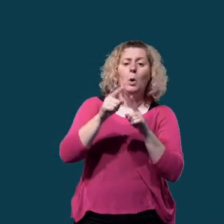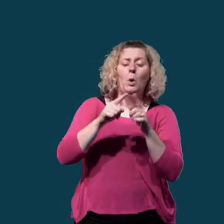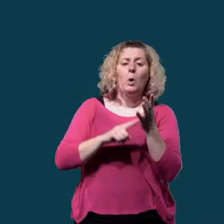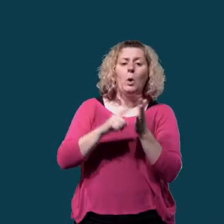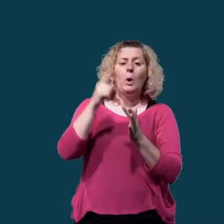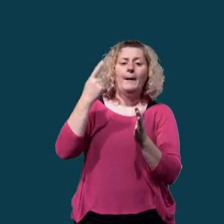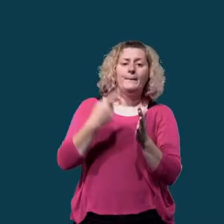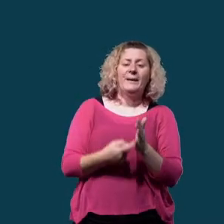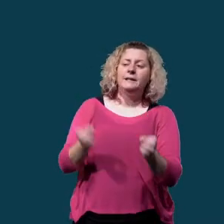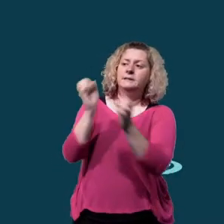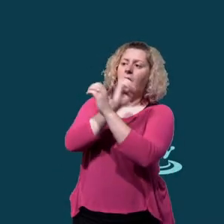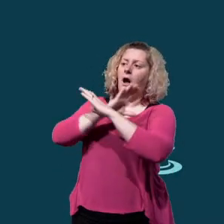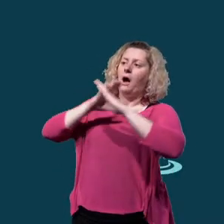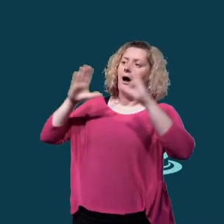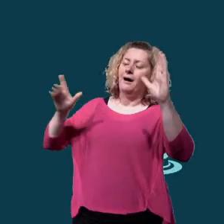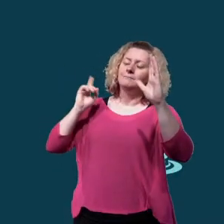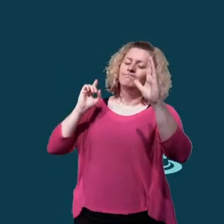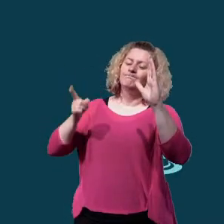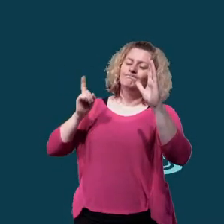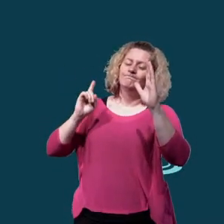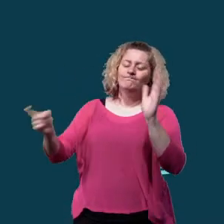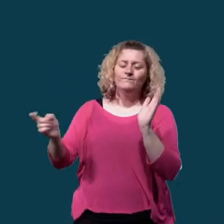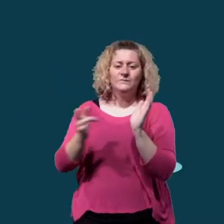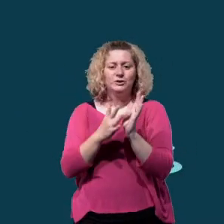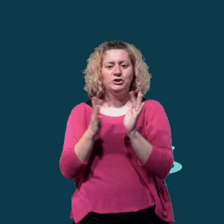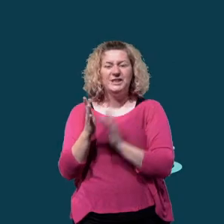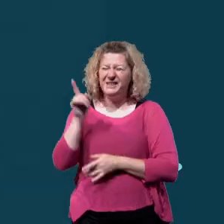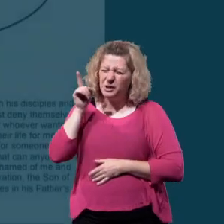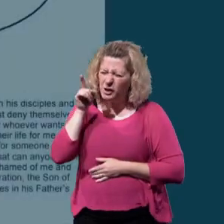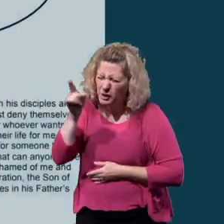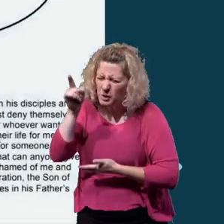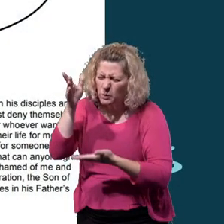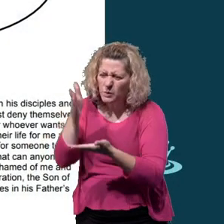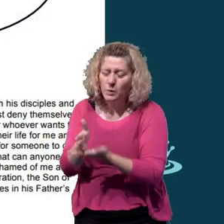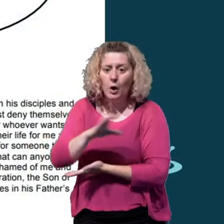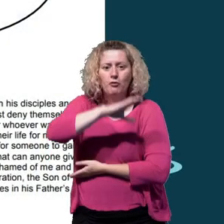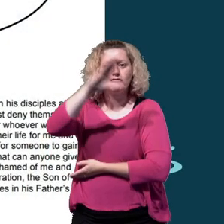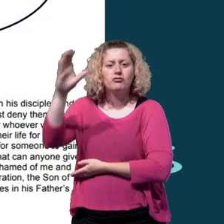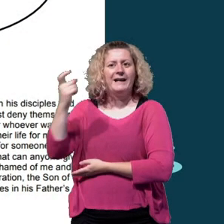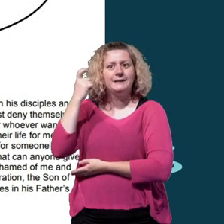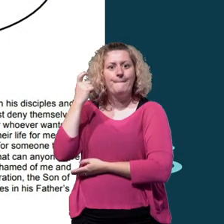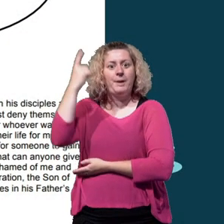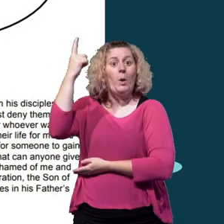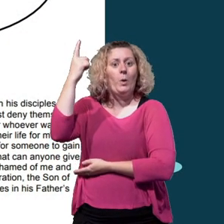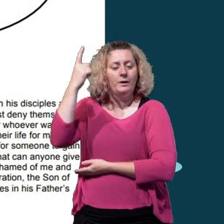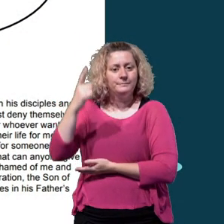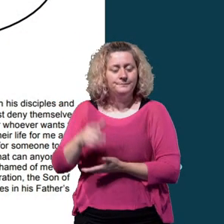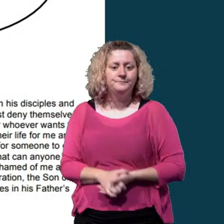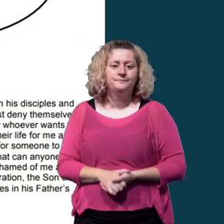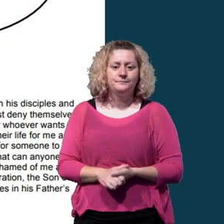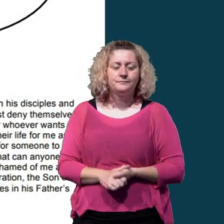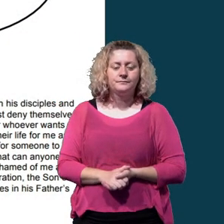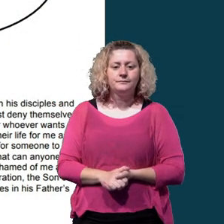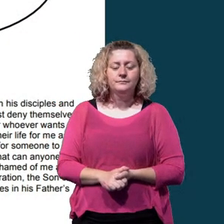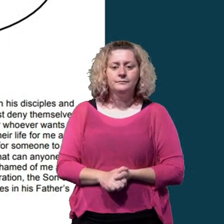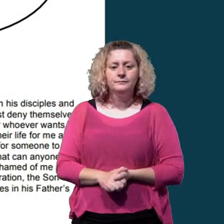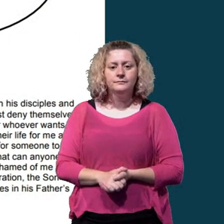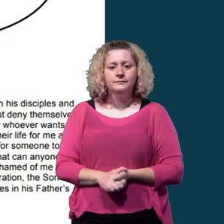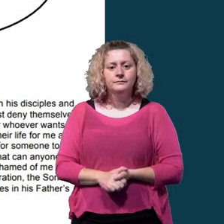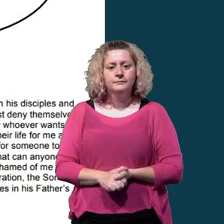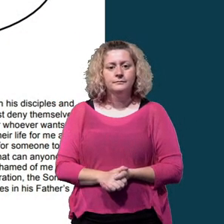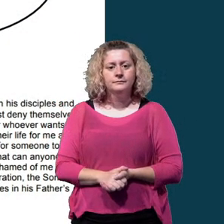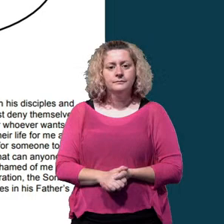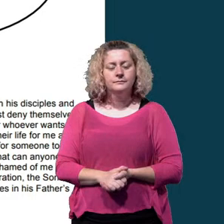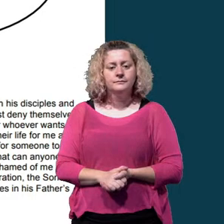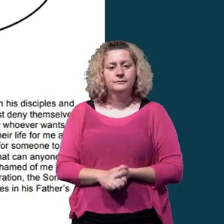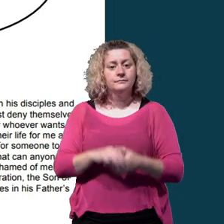real face of Jesus. He's seen it. You're the Christ. He's got it. Secondly, as we look down,